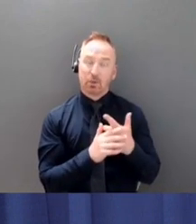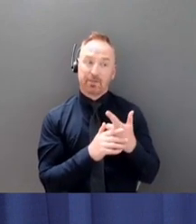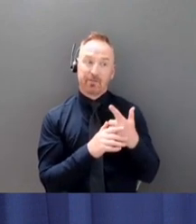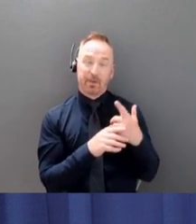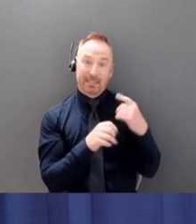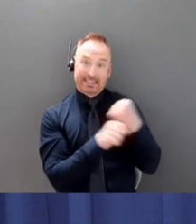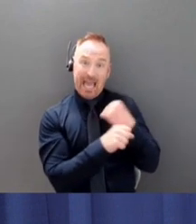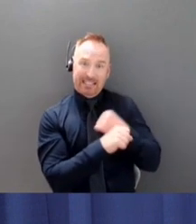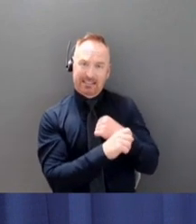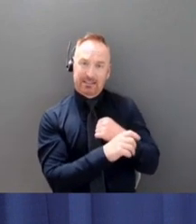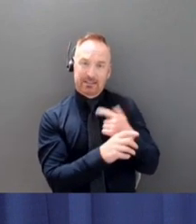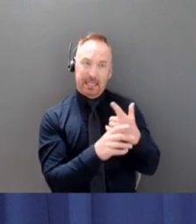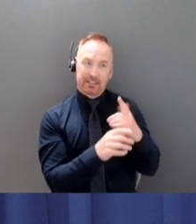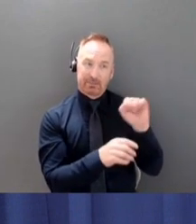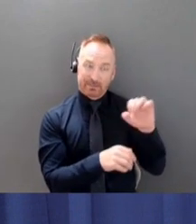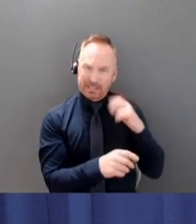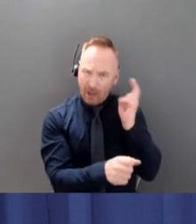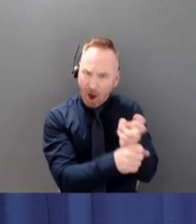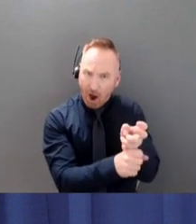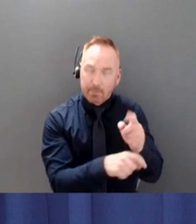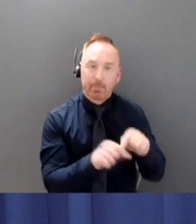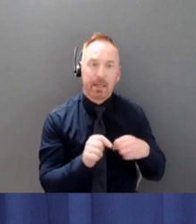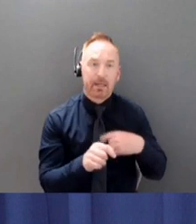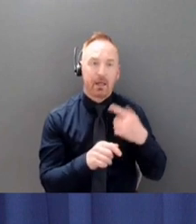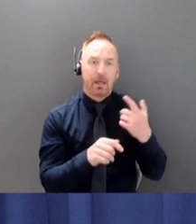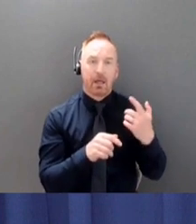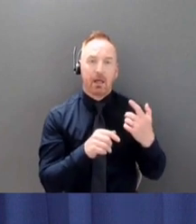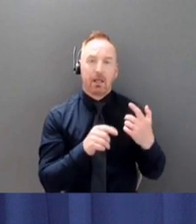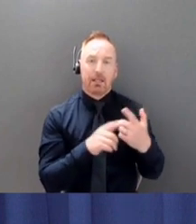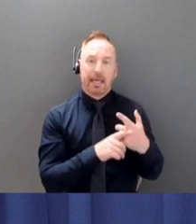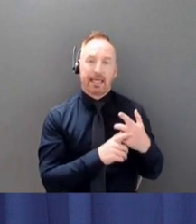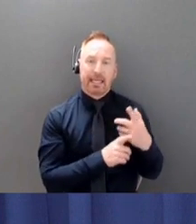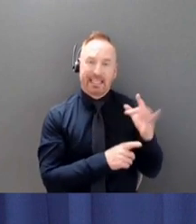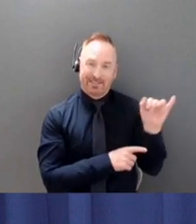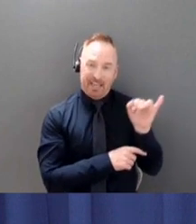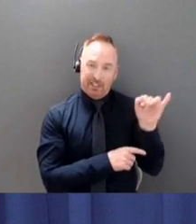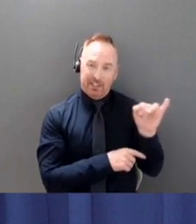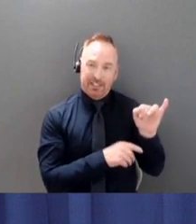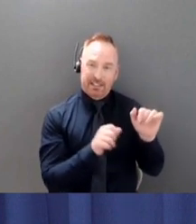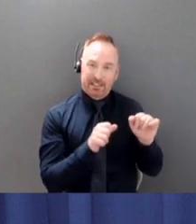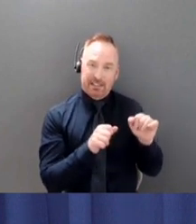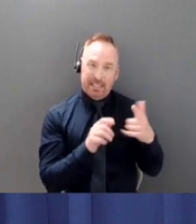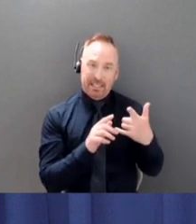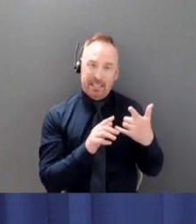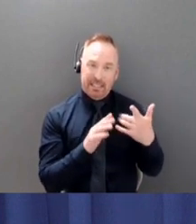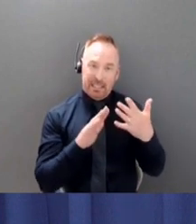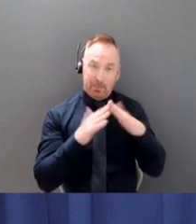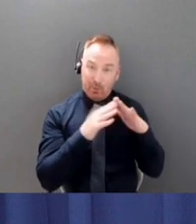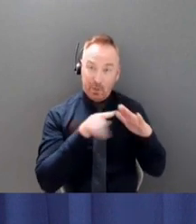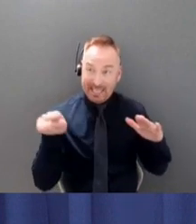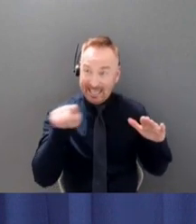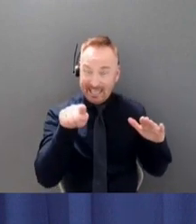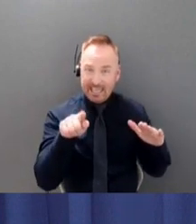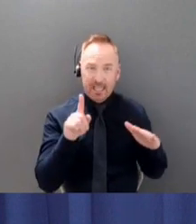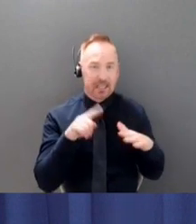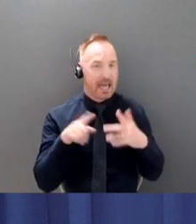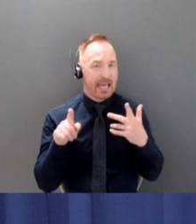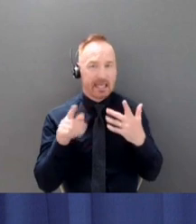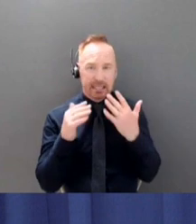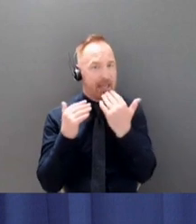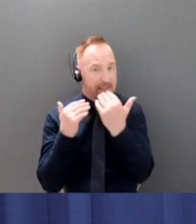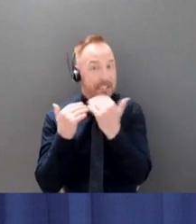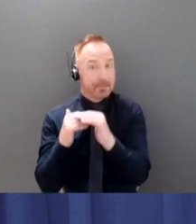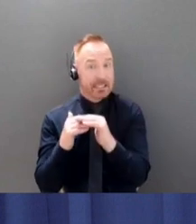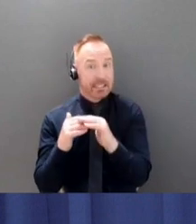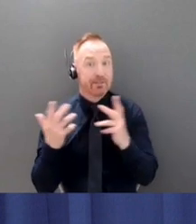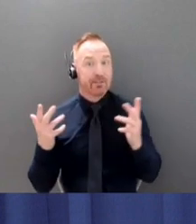kept the numbers of infections in communities to a few, I think this is being, I think we